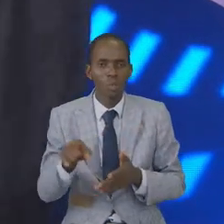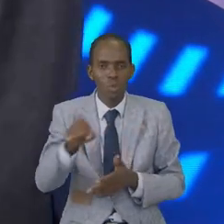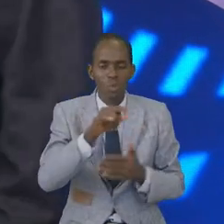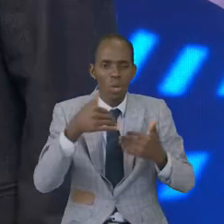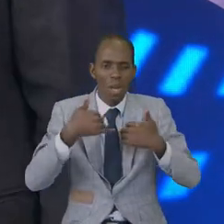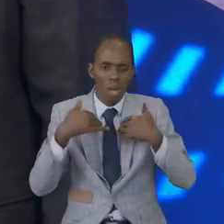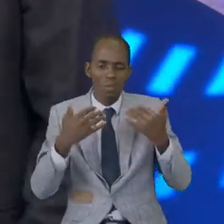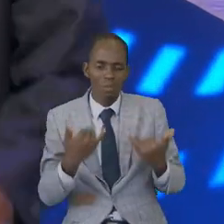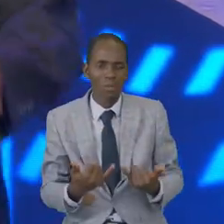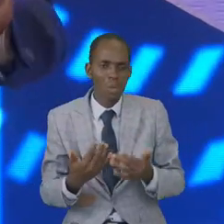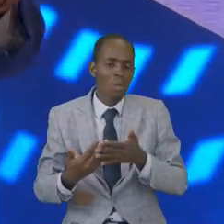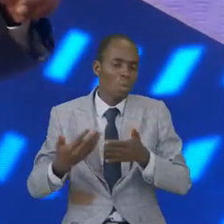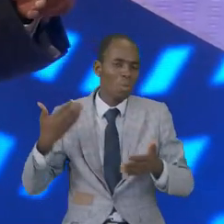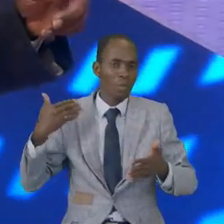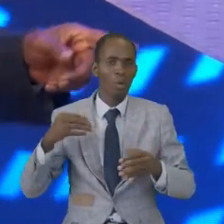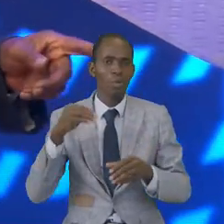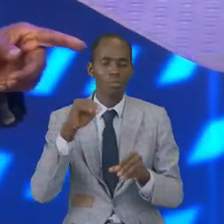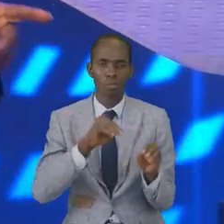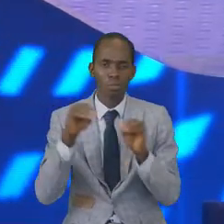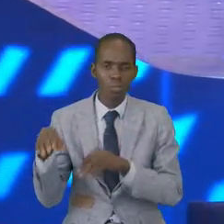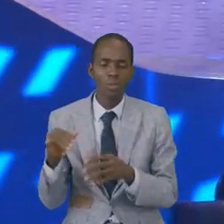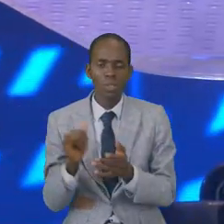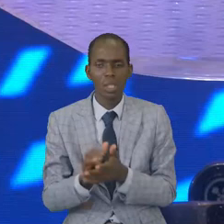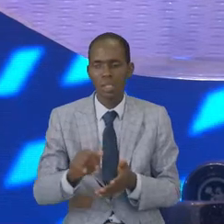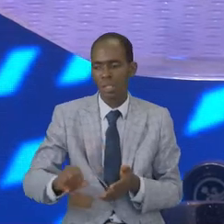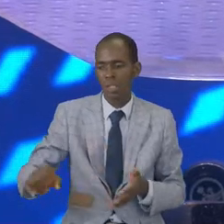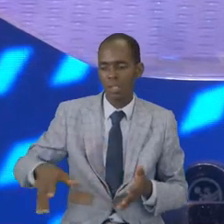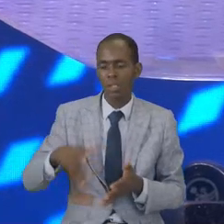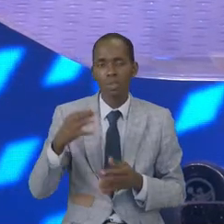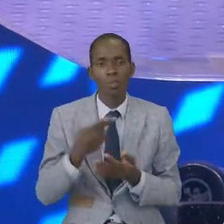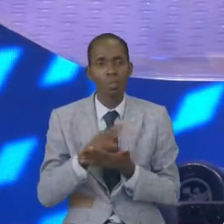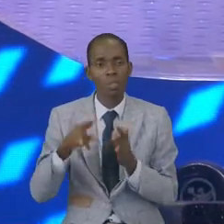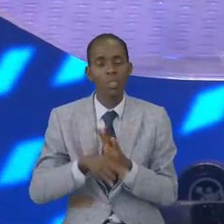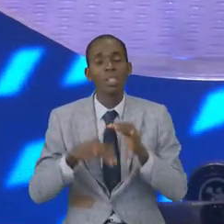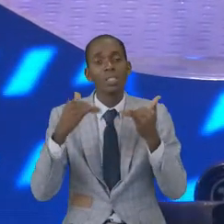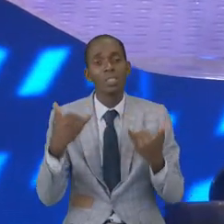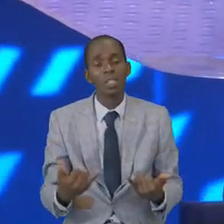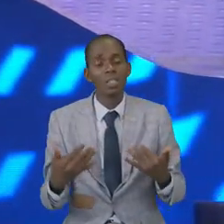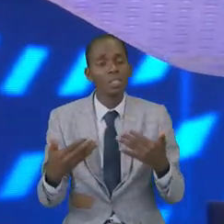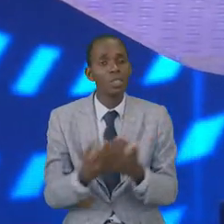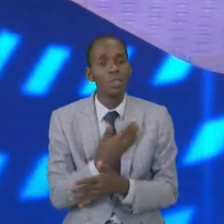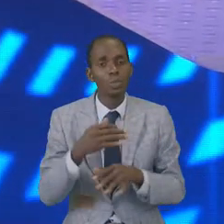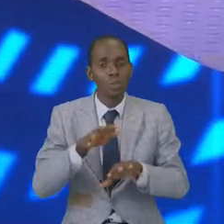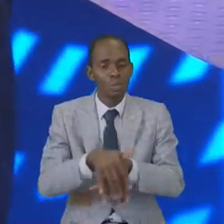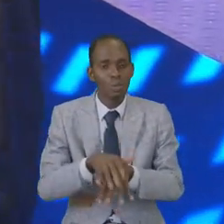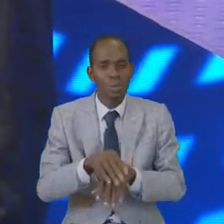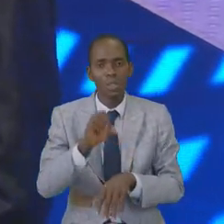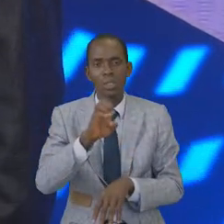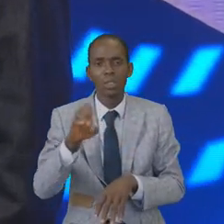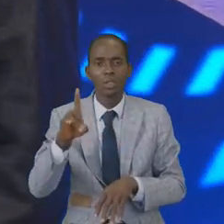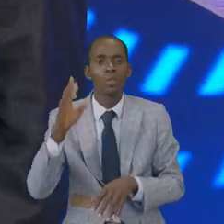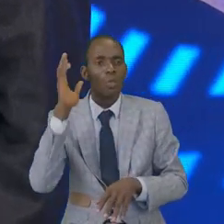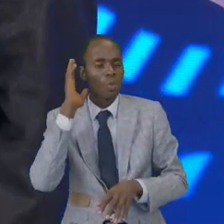and the seed of holiness, that sower of hypocrisy is an enemy